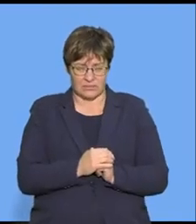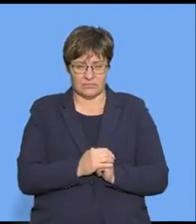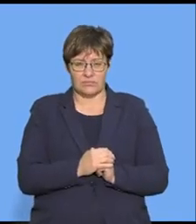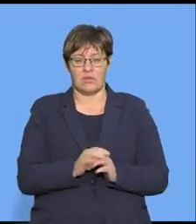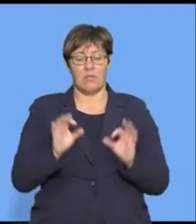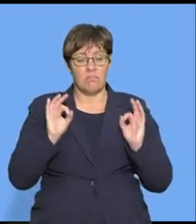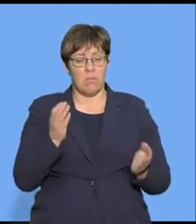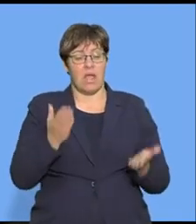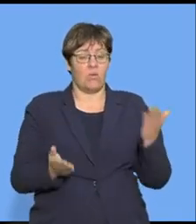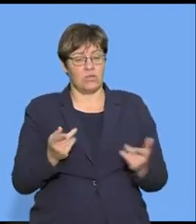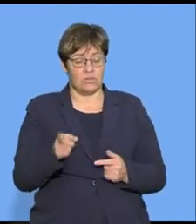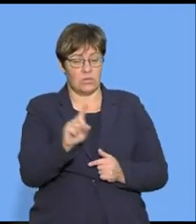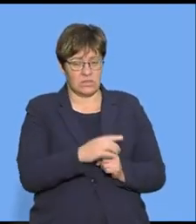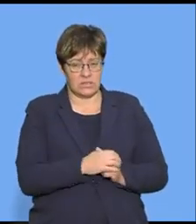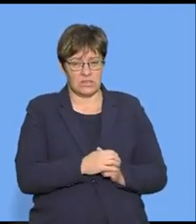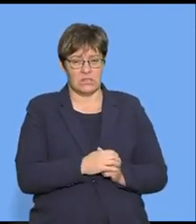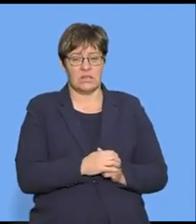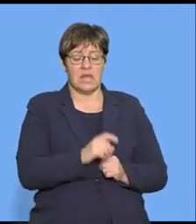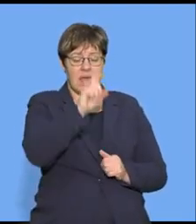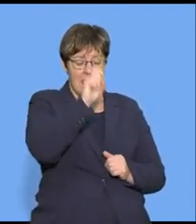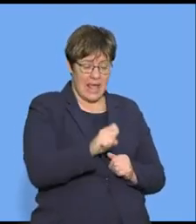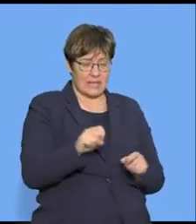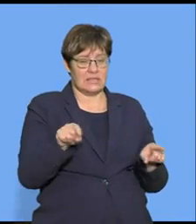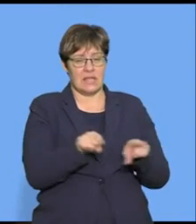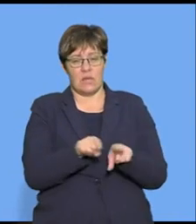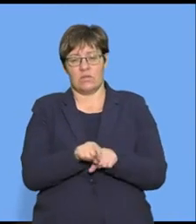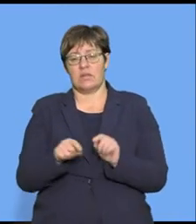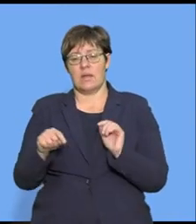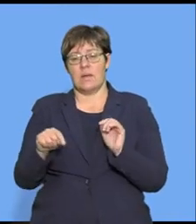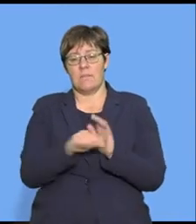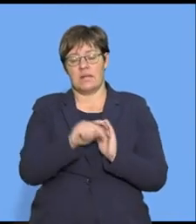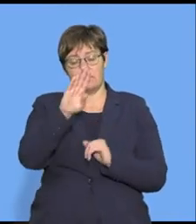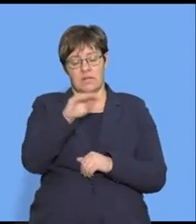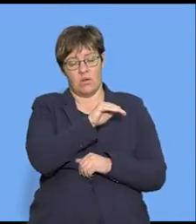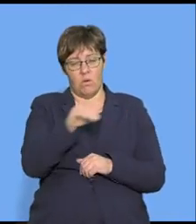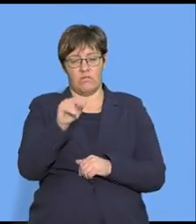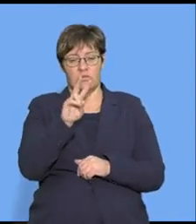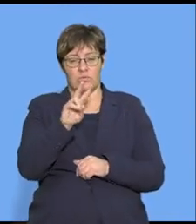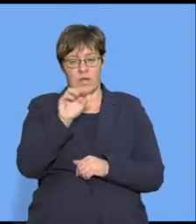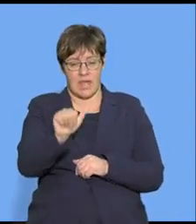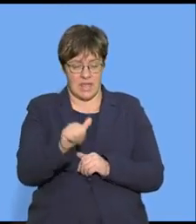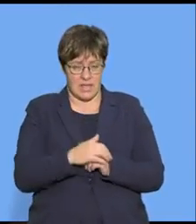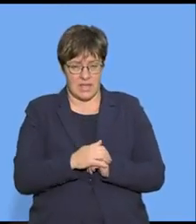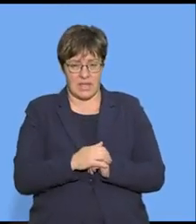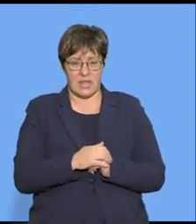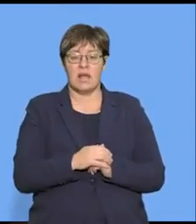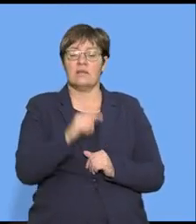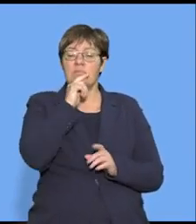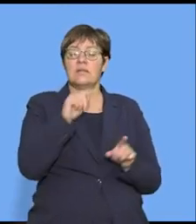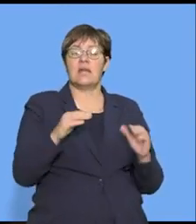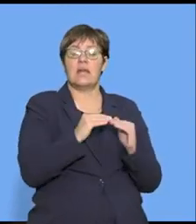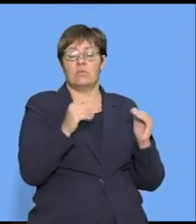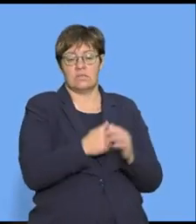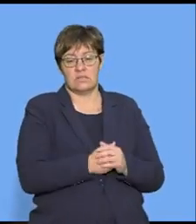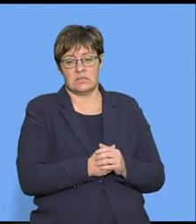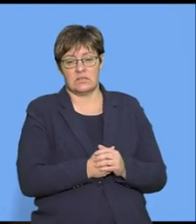be x is equals to minus b over 2a, and this will be equals to